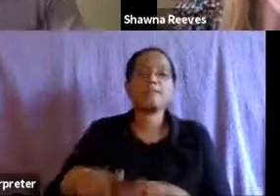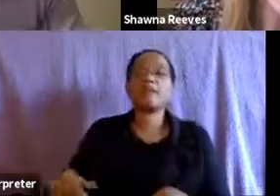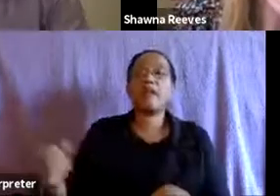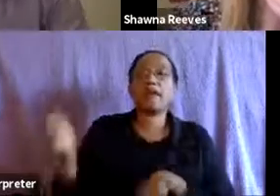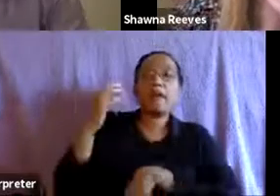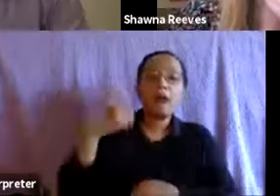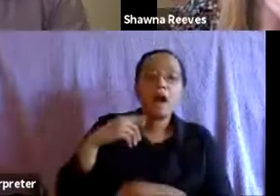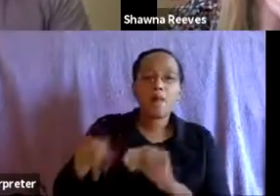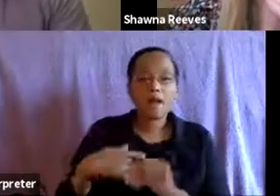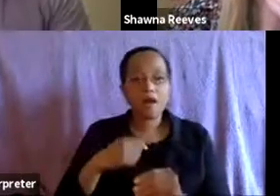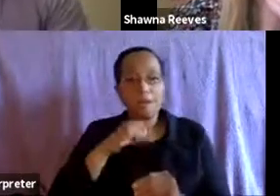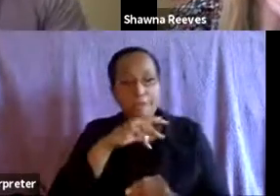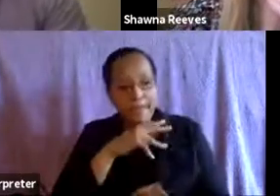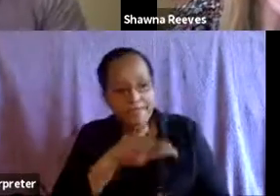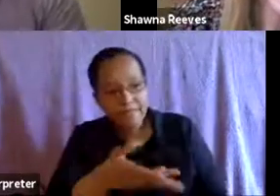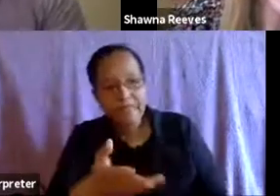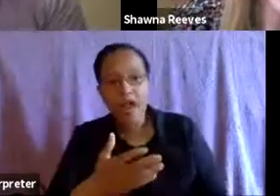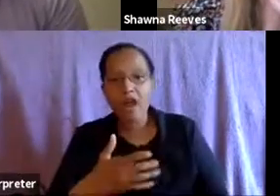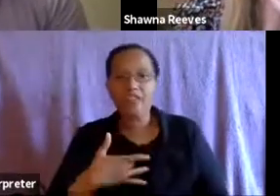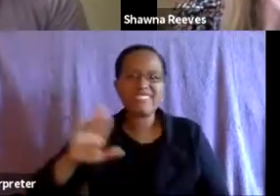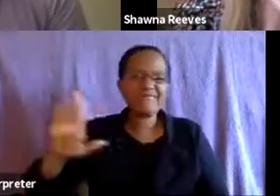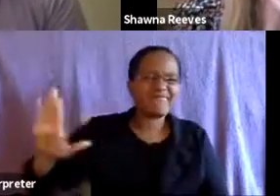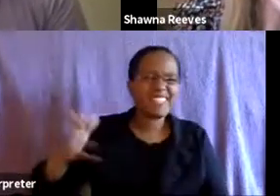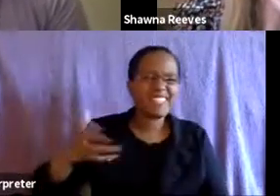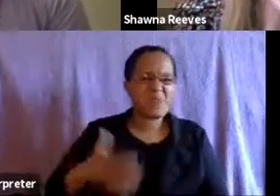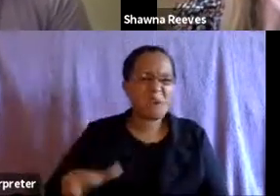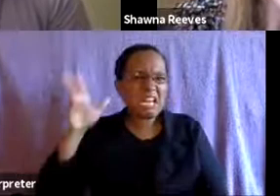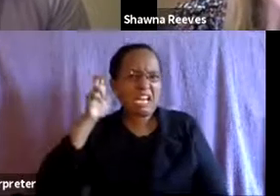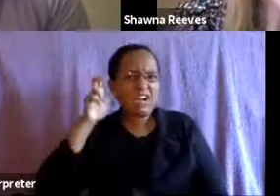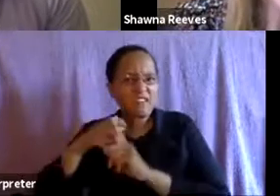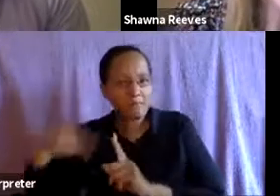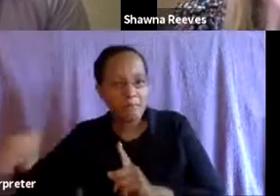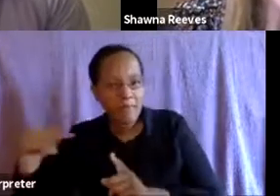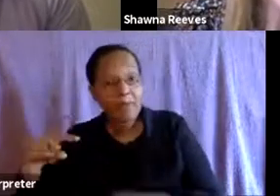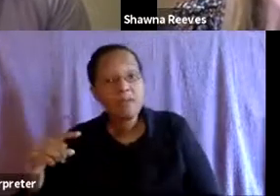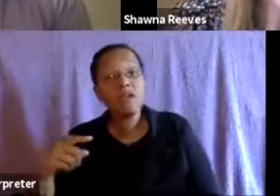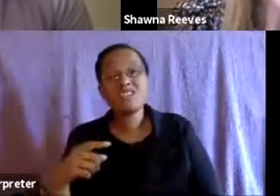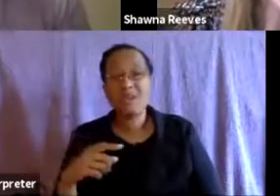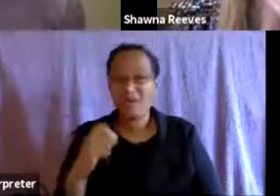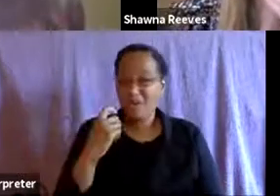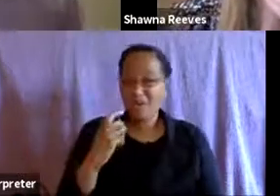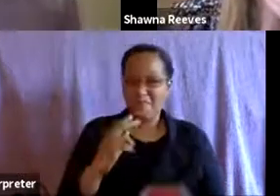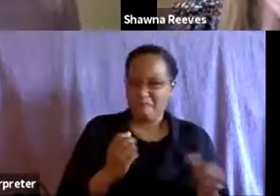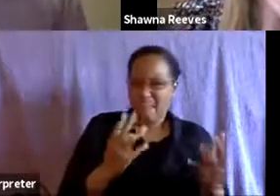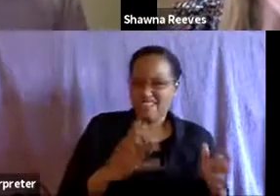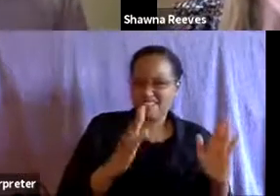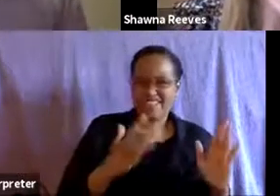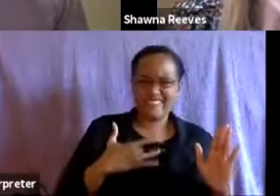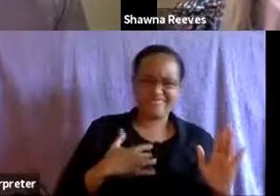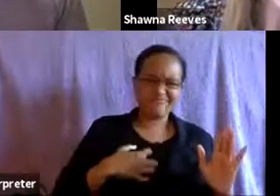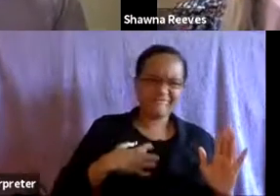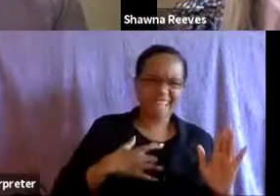view on visitation? What does the state think? What does the Department of Social Services think? I could tell you with some confidence, and that's